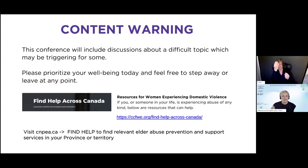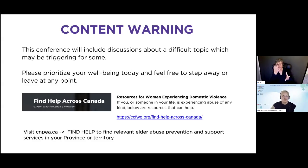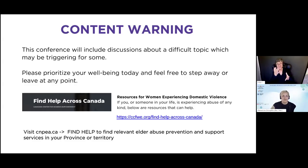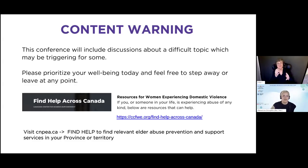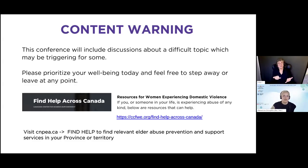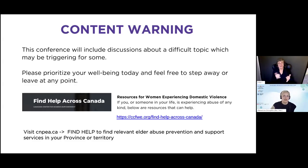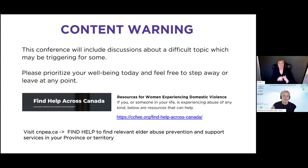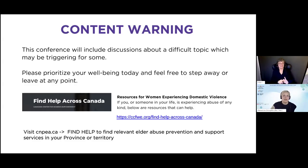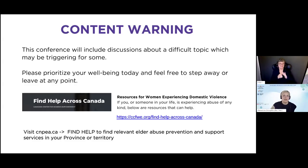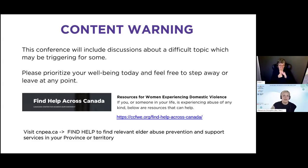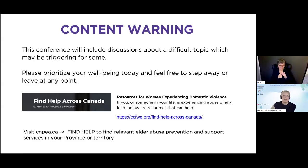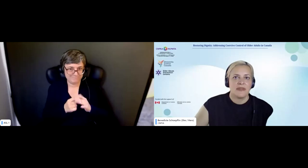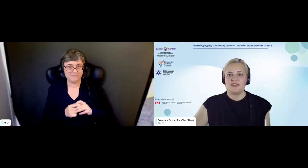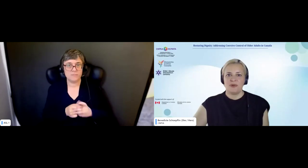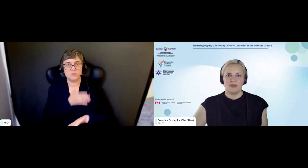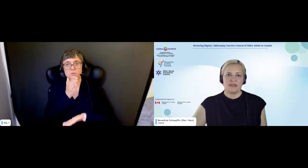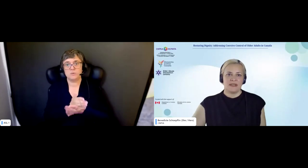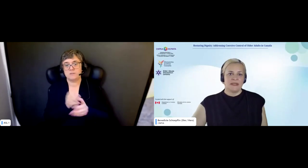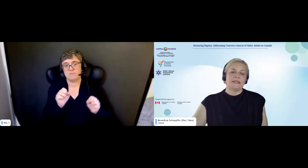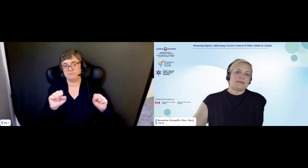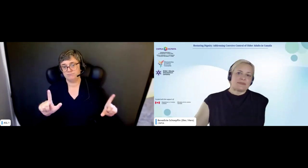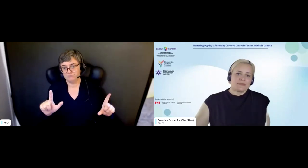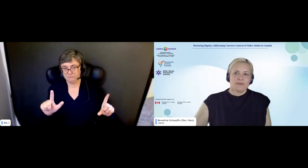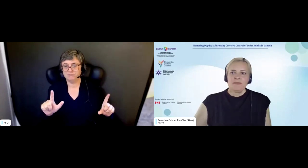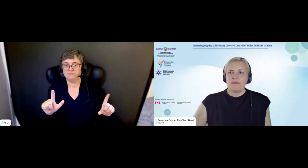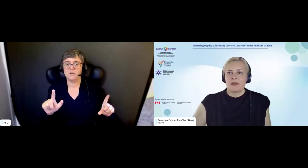sharing my screen for a brief moment.